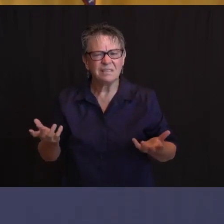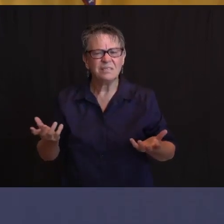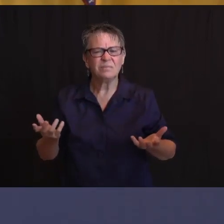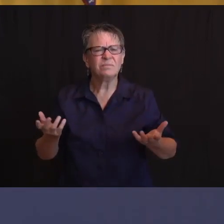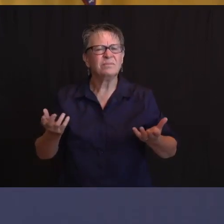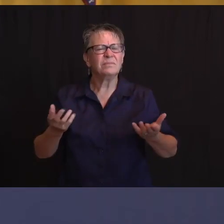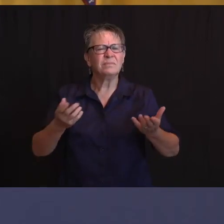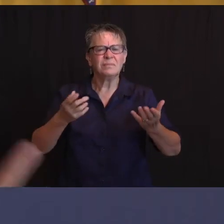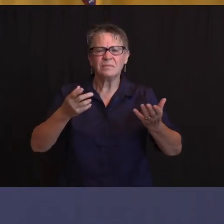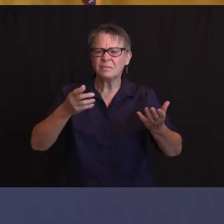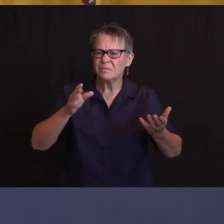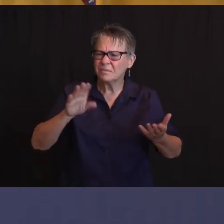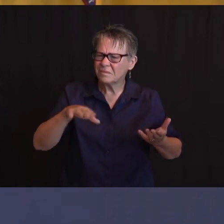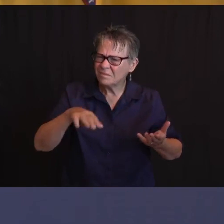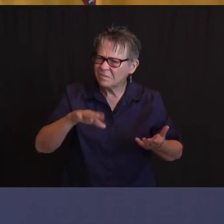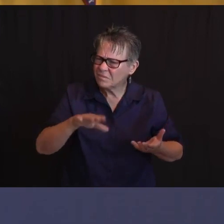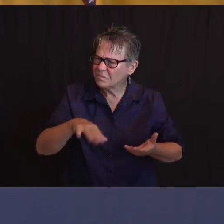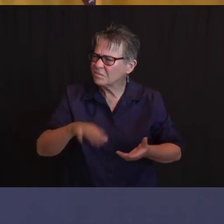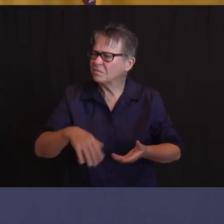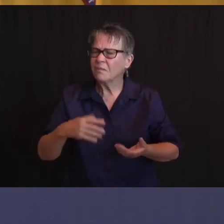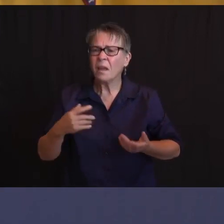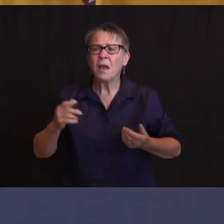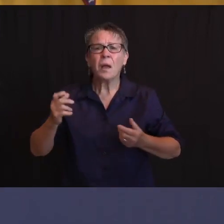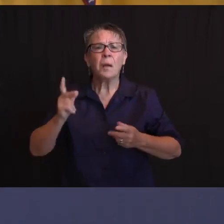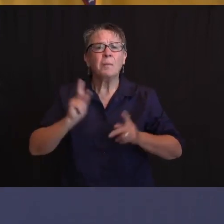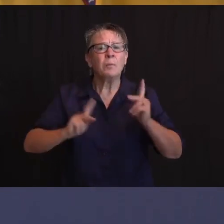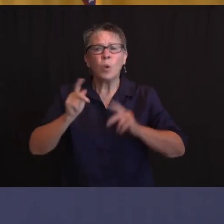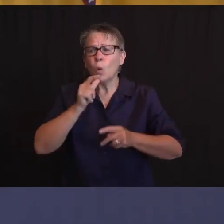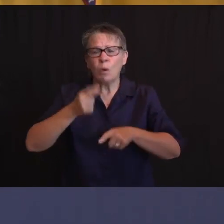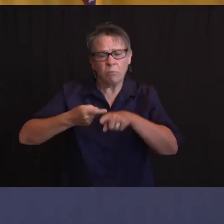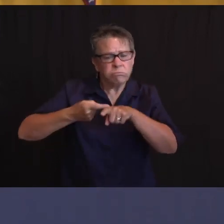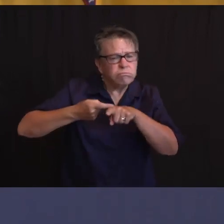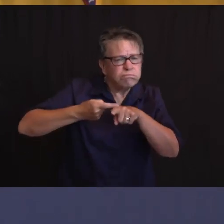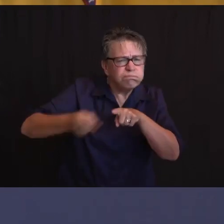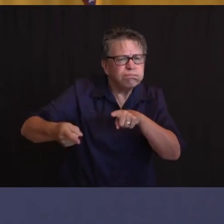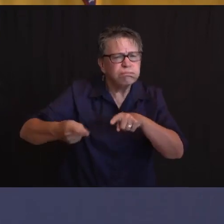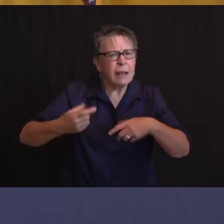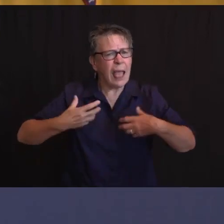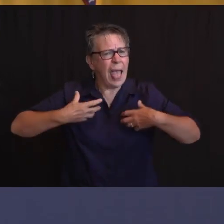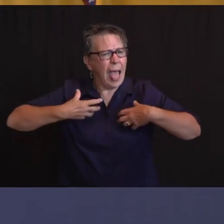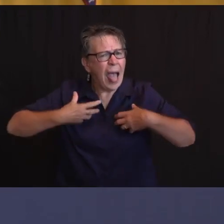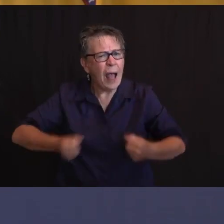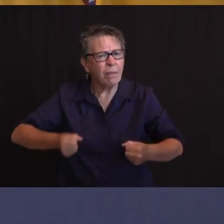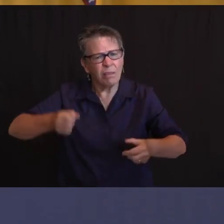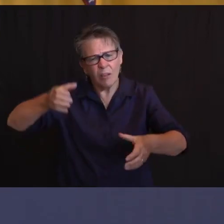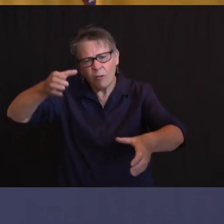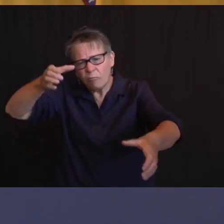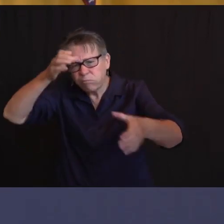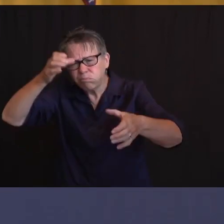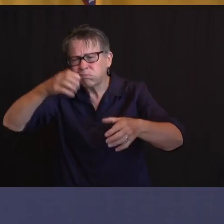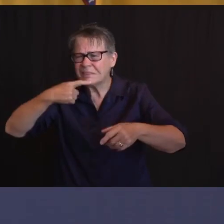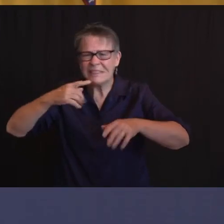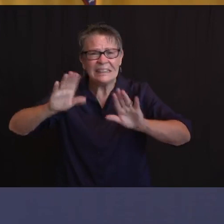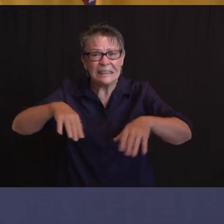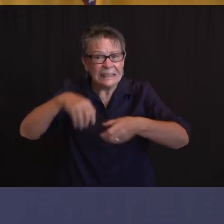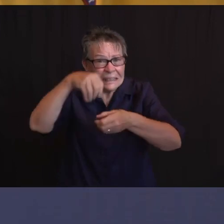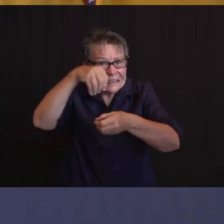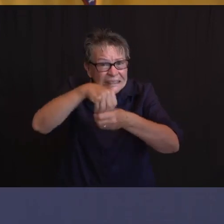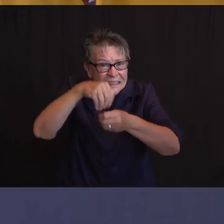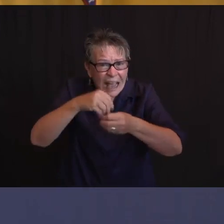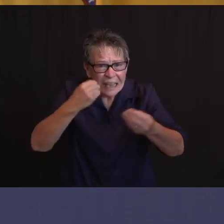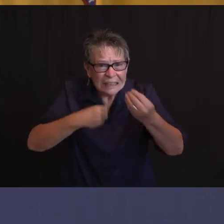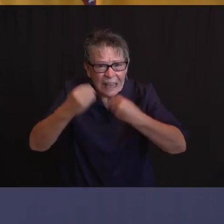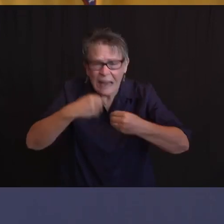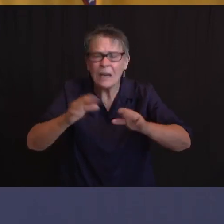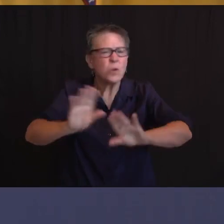saying indoor stuff is really a lot more complicated. There's no other good reason. Why would we sit on this? There's no darn reason why